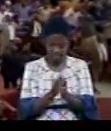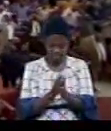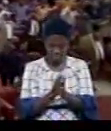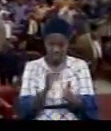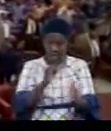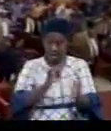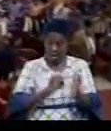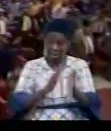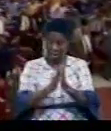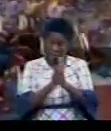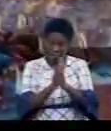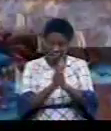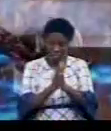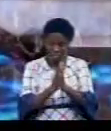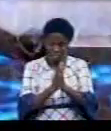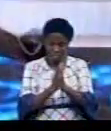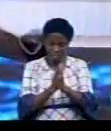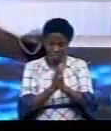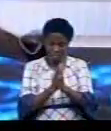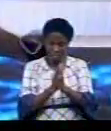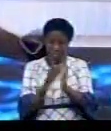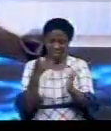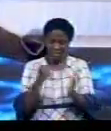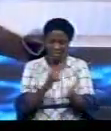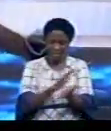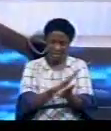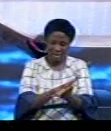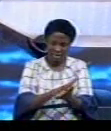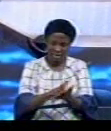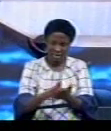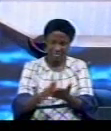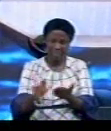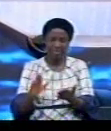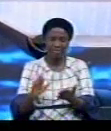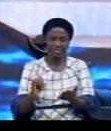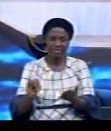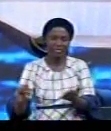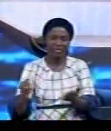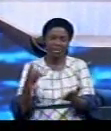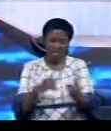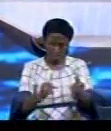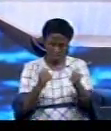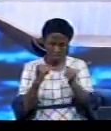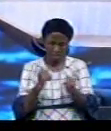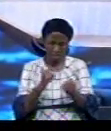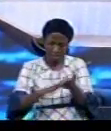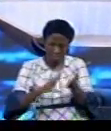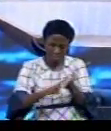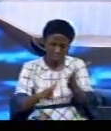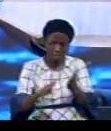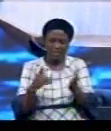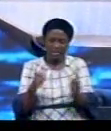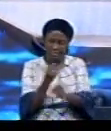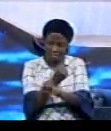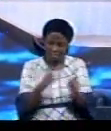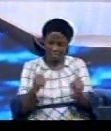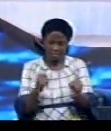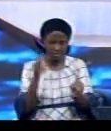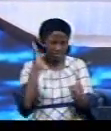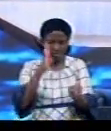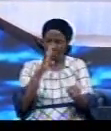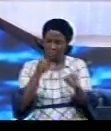I pray the cleansing, the pardon, the salvation will be permanent.